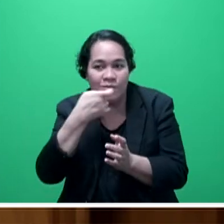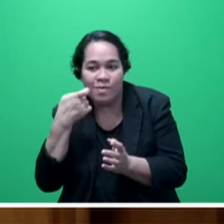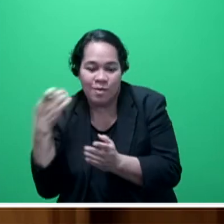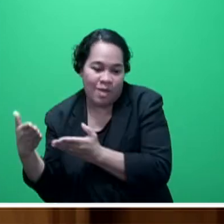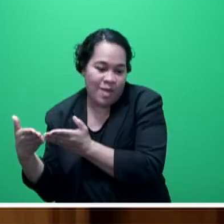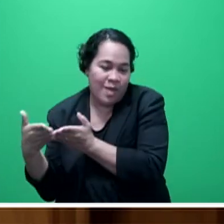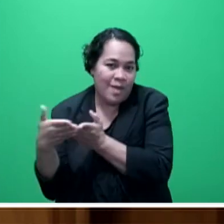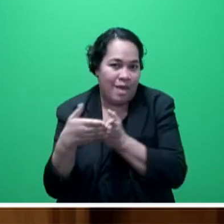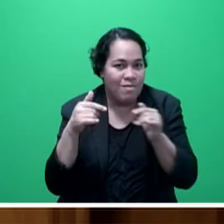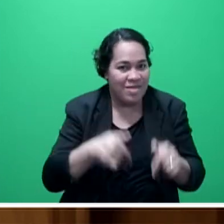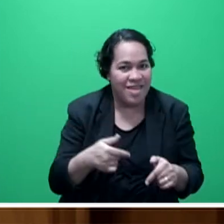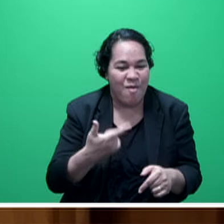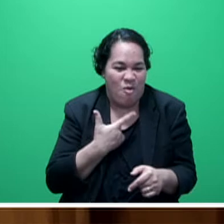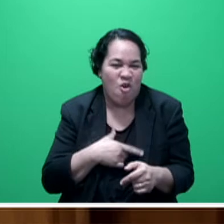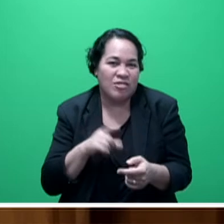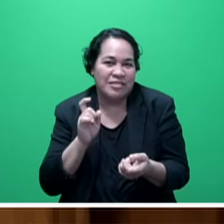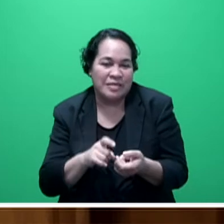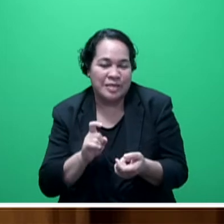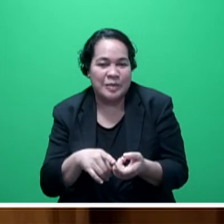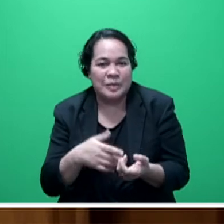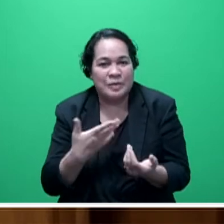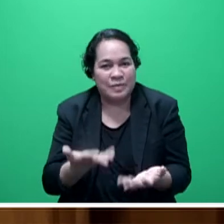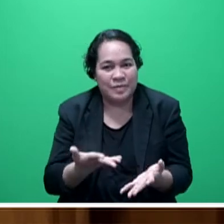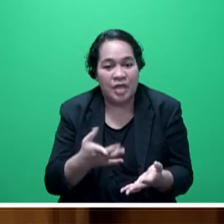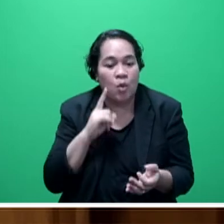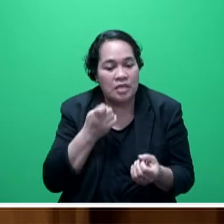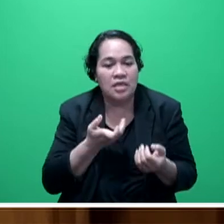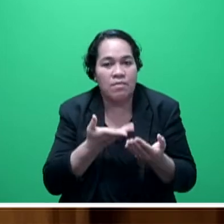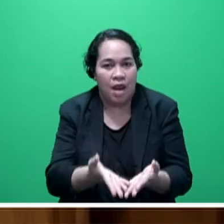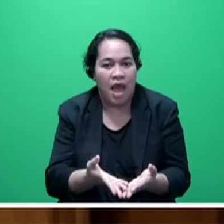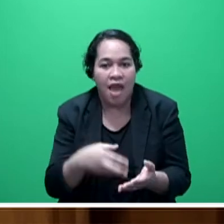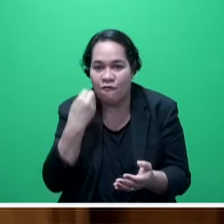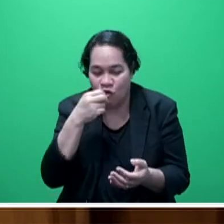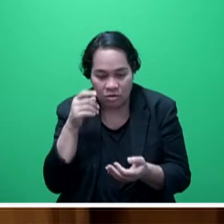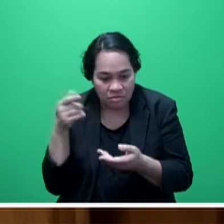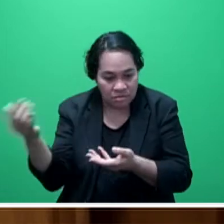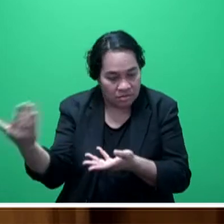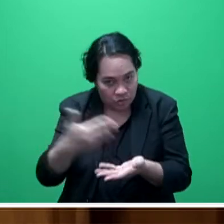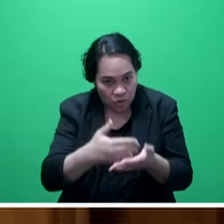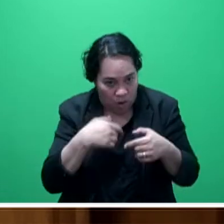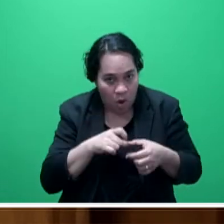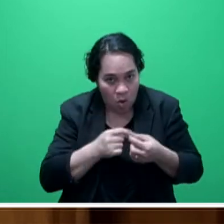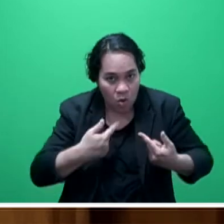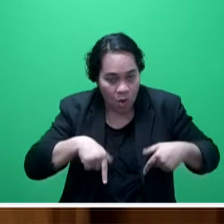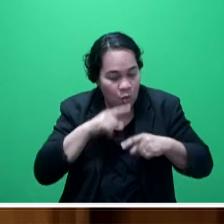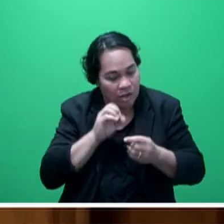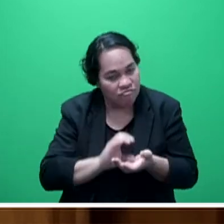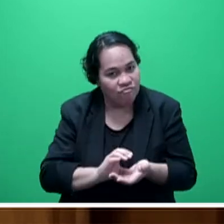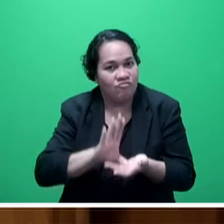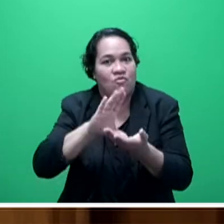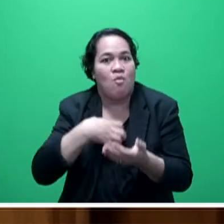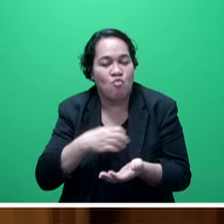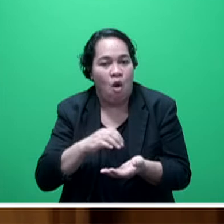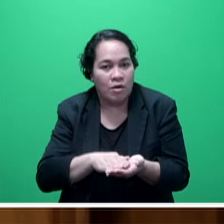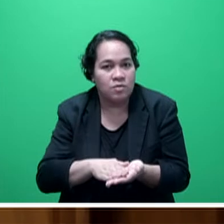initiative, and supply of fish to our local processing facilities will increase. There will be an increase in service